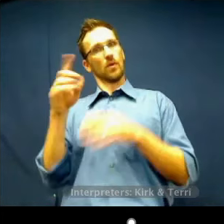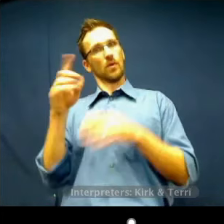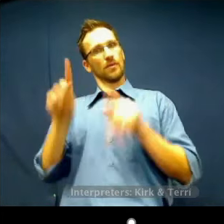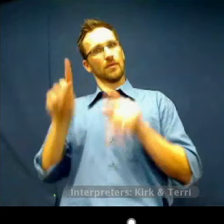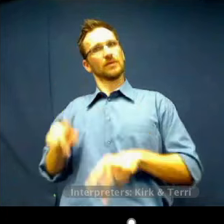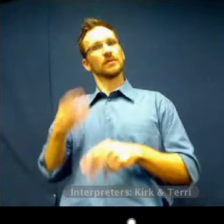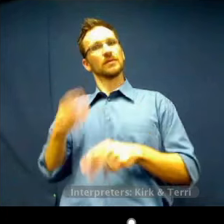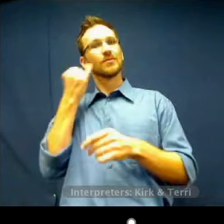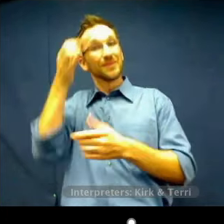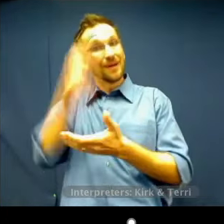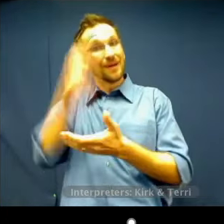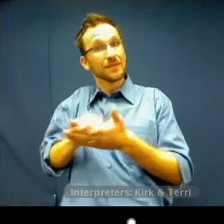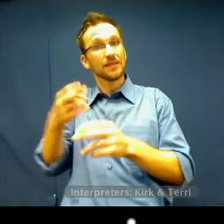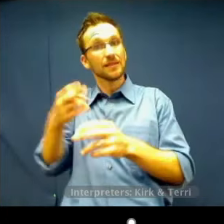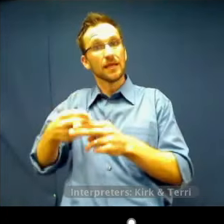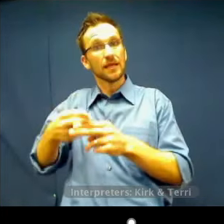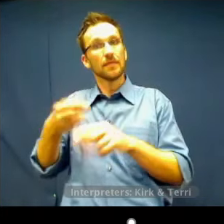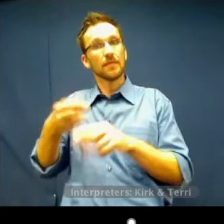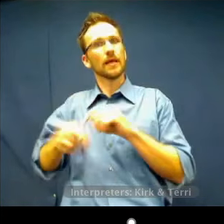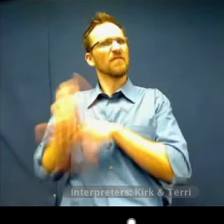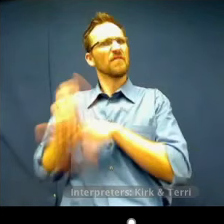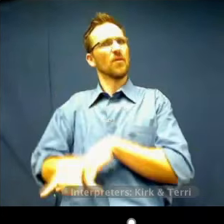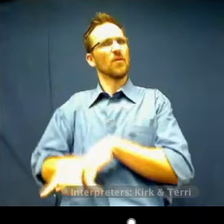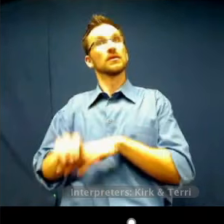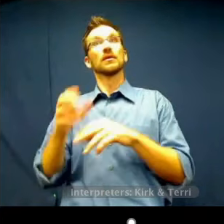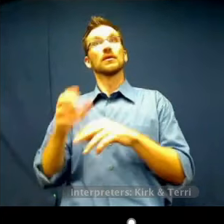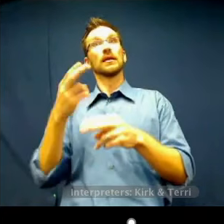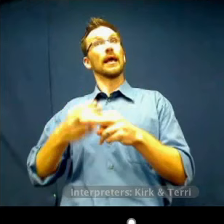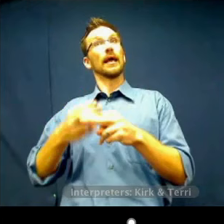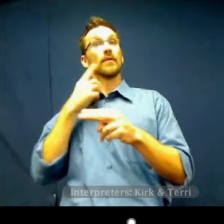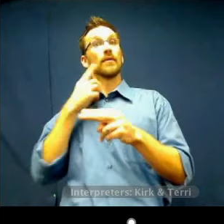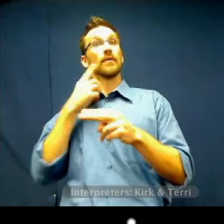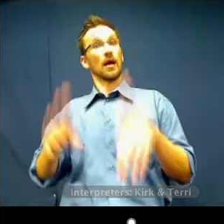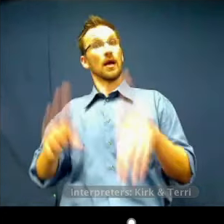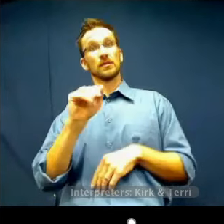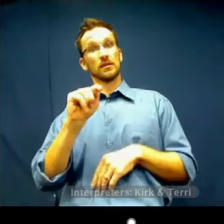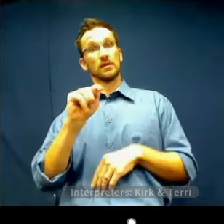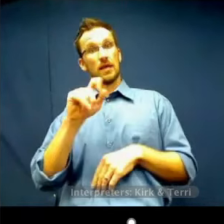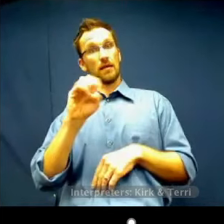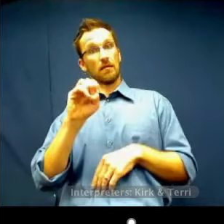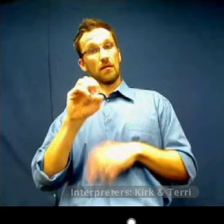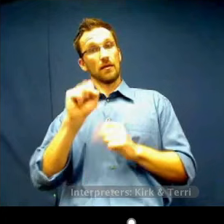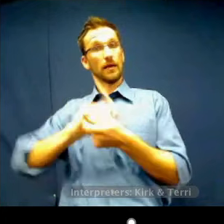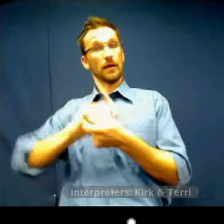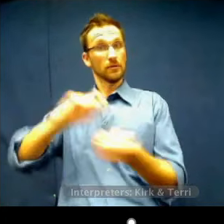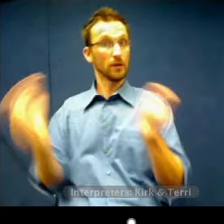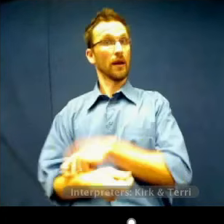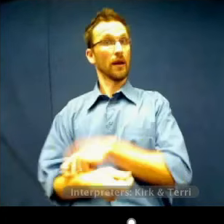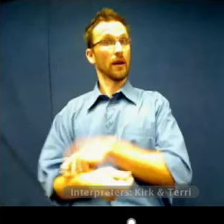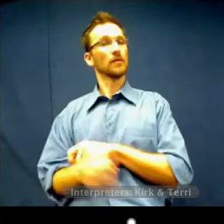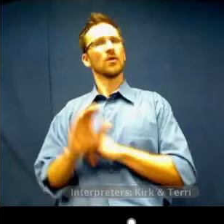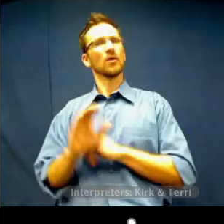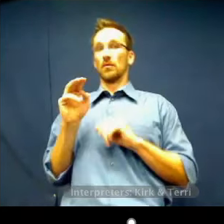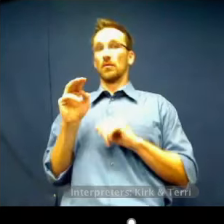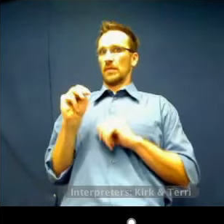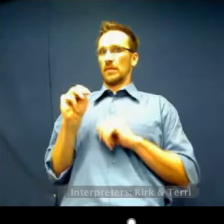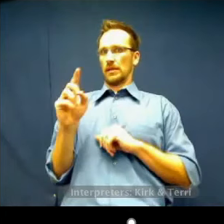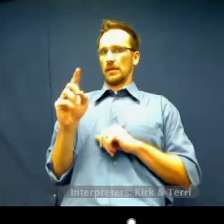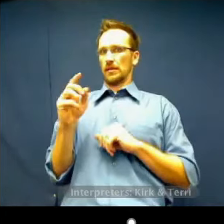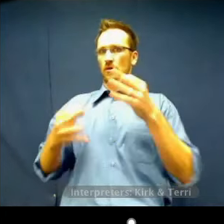change title. At least in Maryland, our courts don't have the jurisdiction or the authority to do that. But what they can do is they can